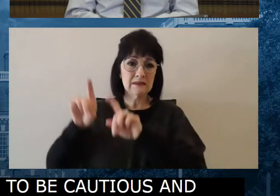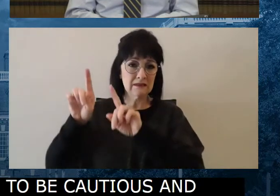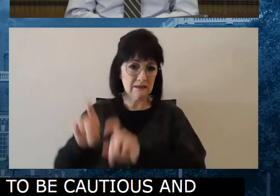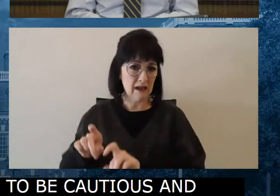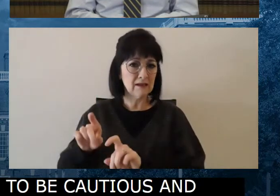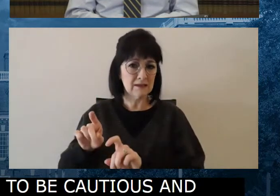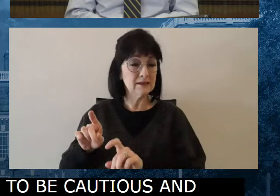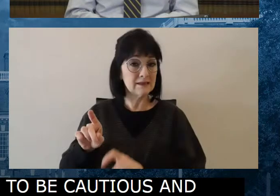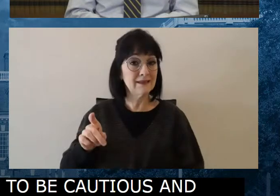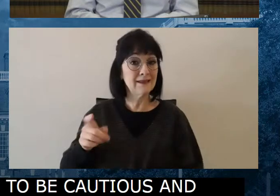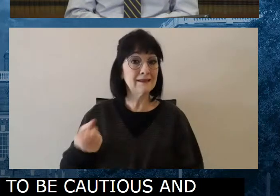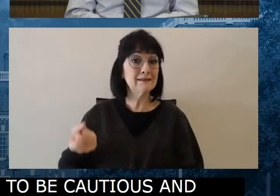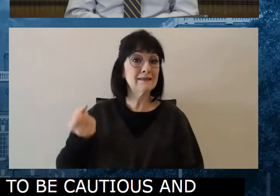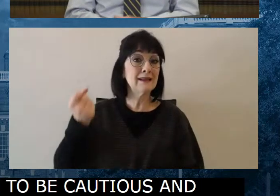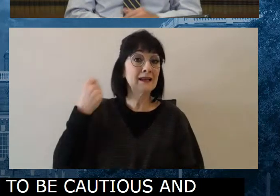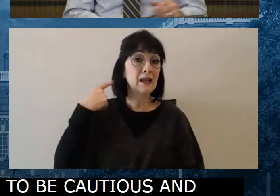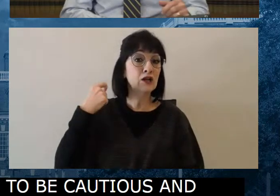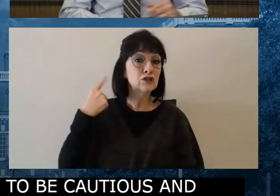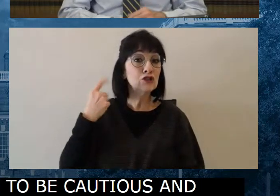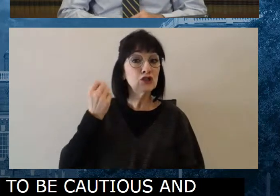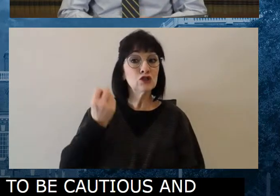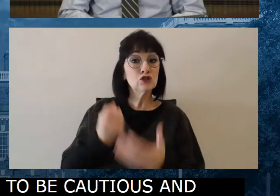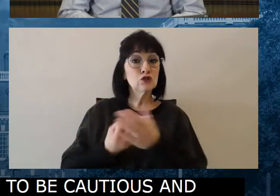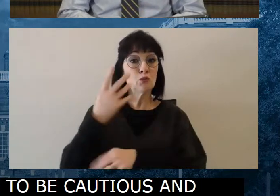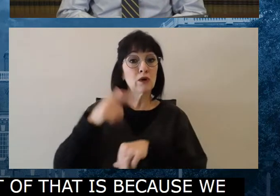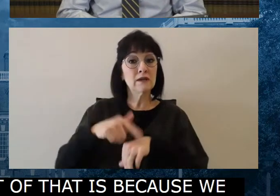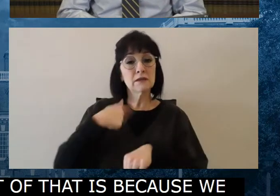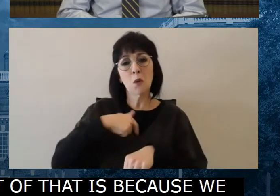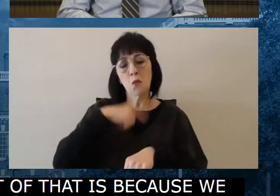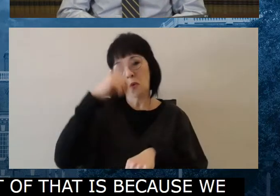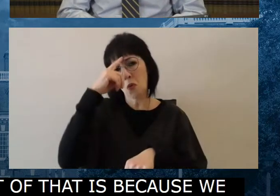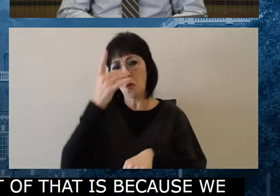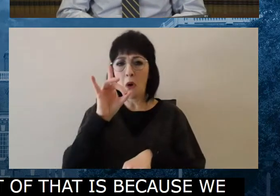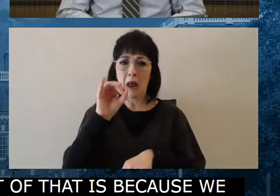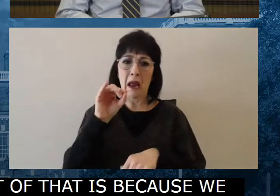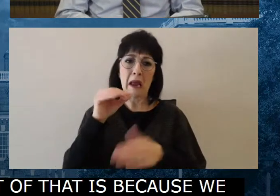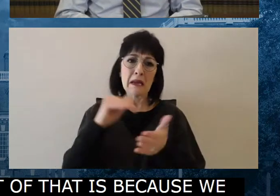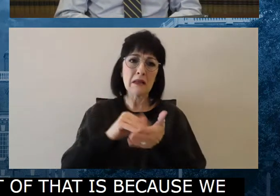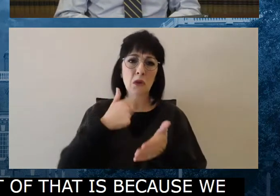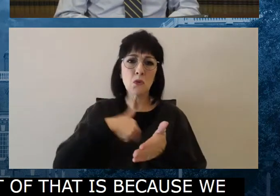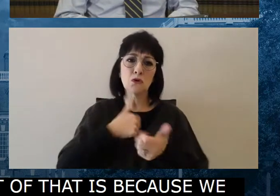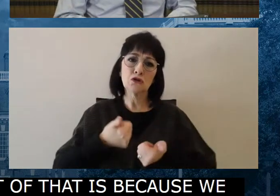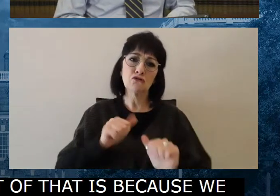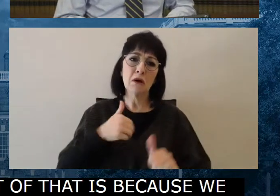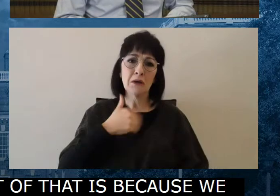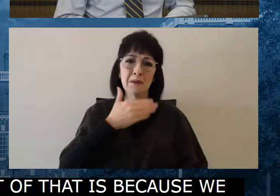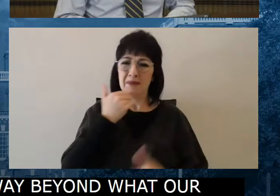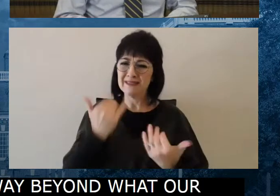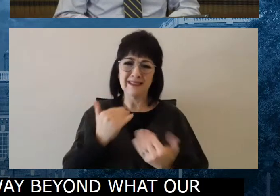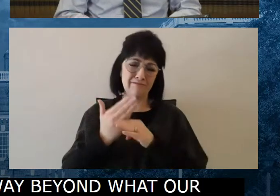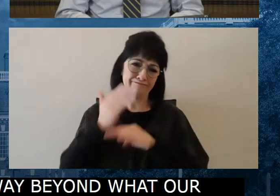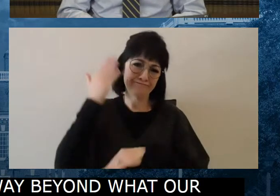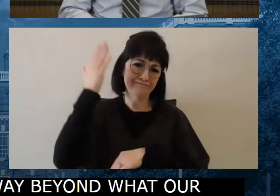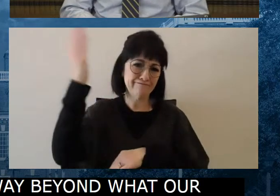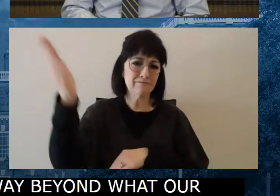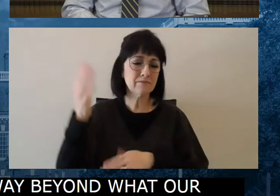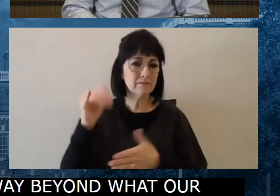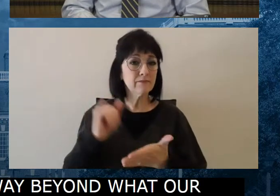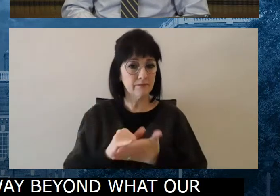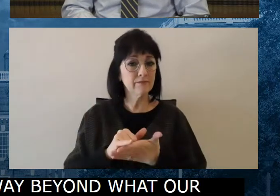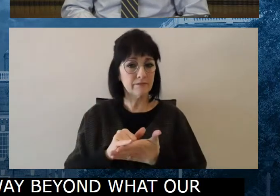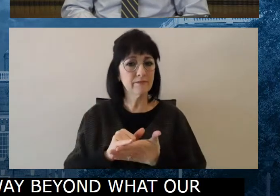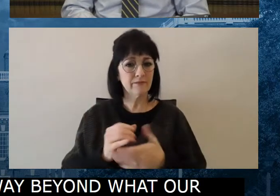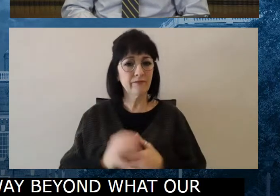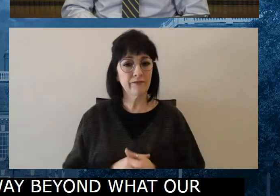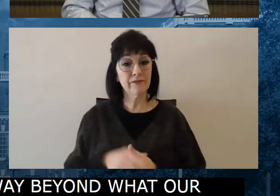was back in the spring, and hospitalizations moving down as well. So if you look at the testing we're doing,